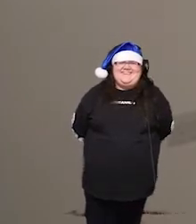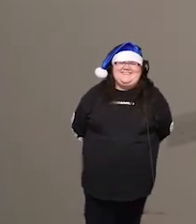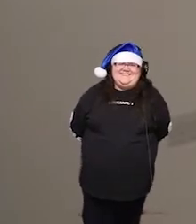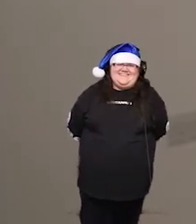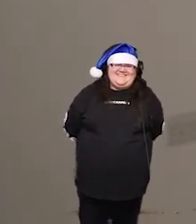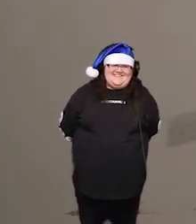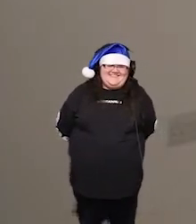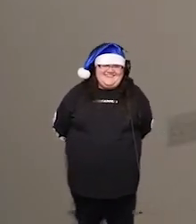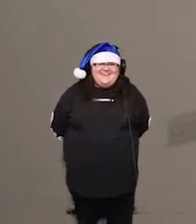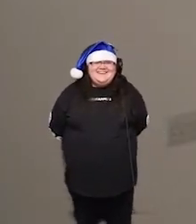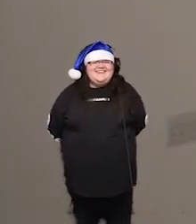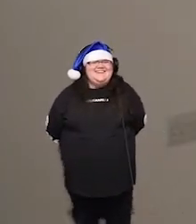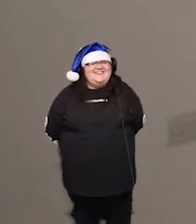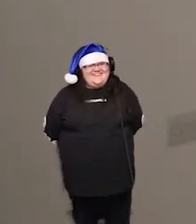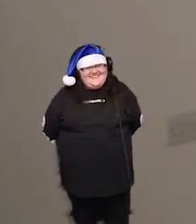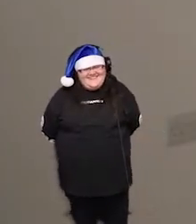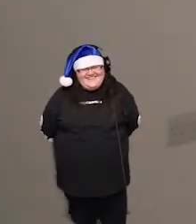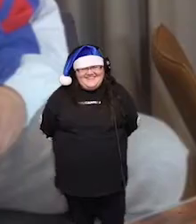my